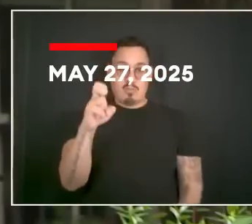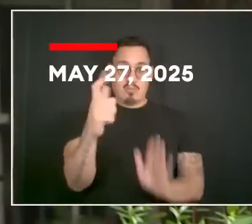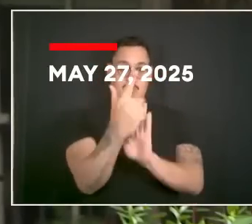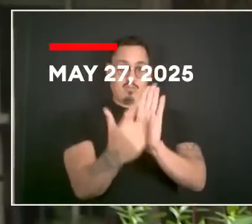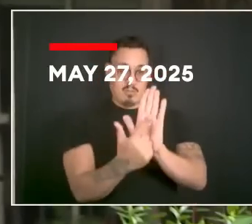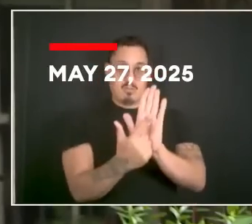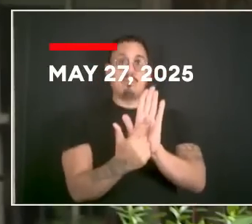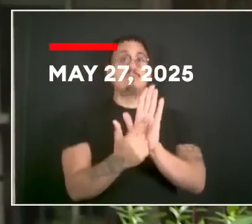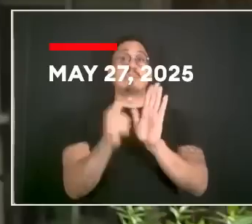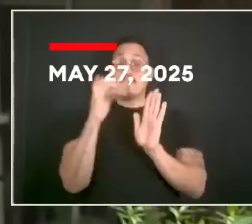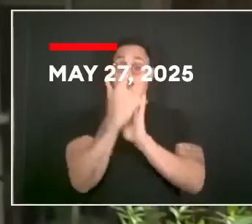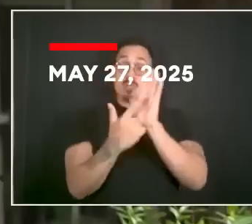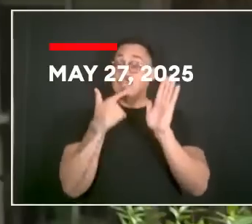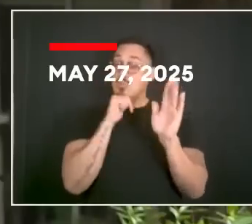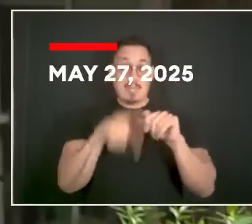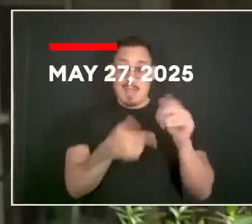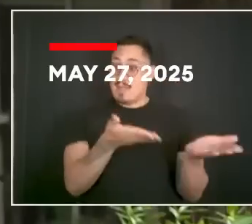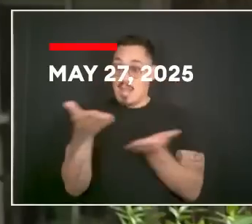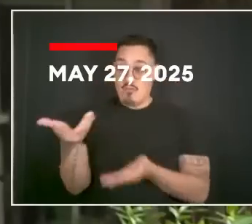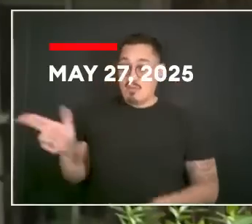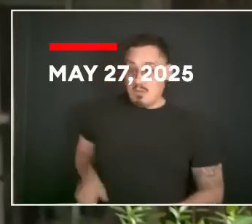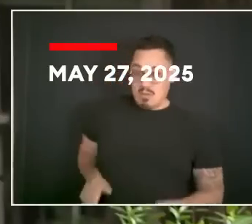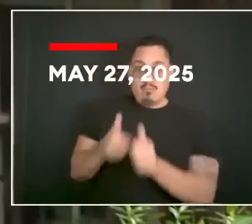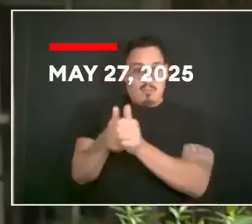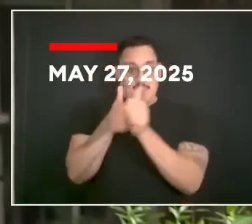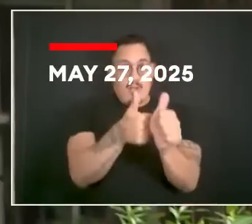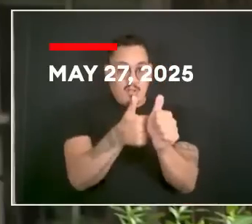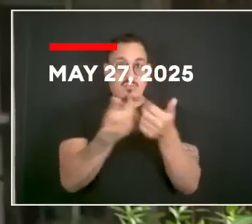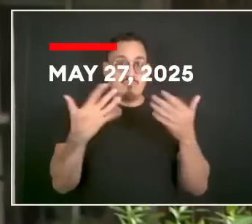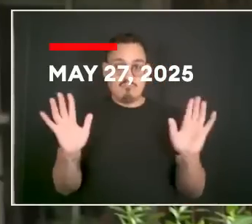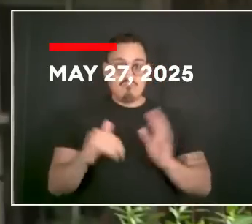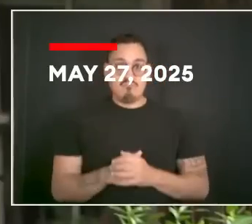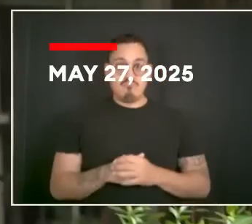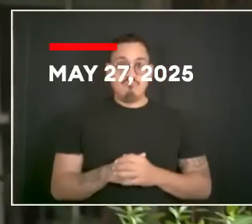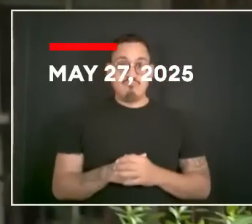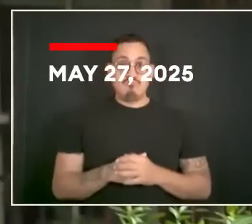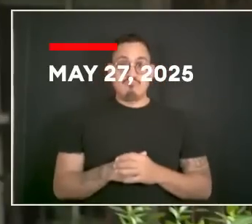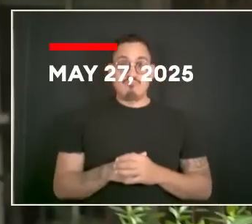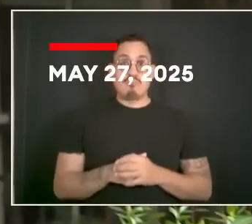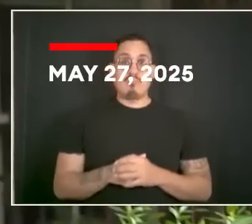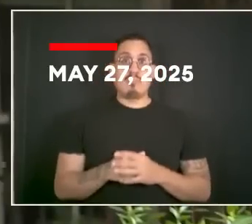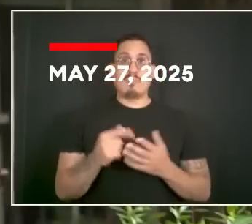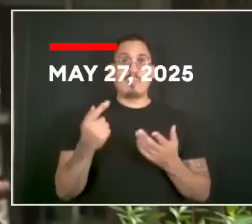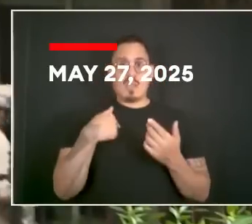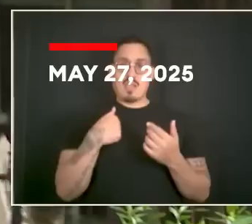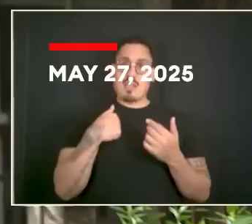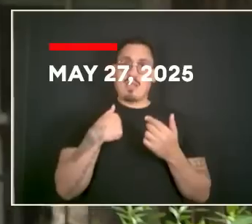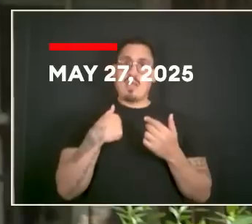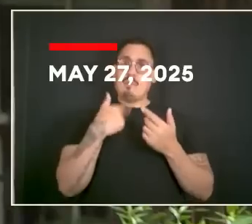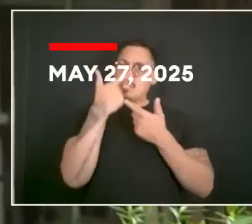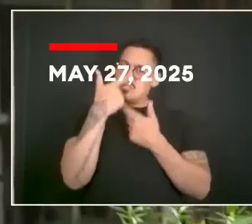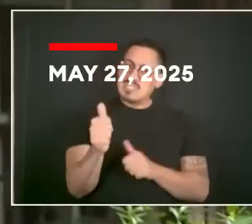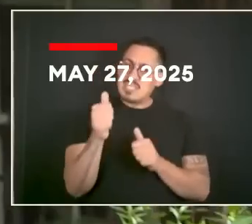a gun, follow the law. We can't be clearer. And I'm interested that y'all using all this time to talk about